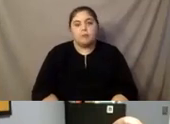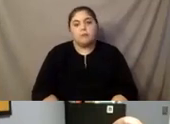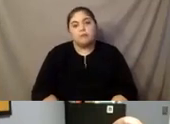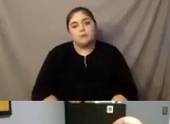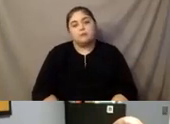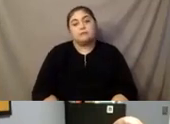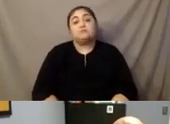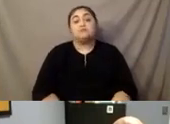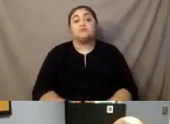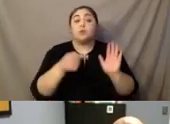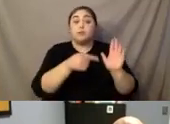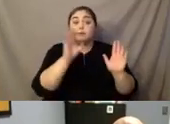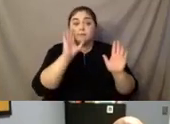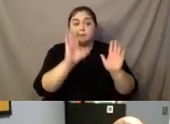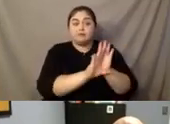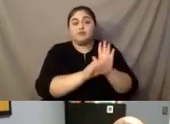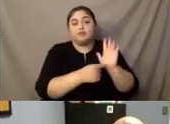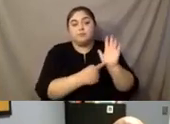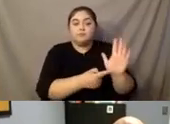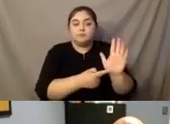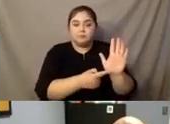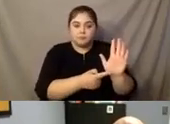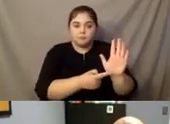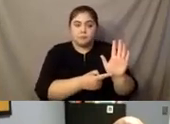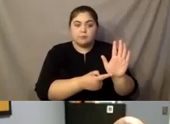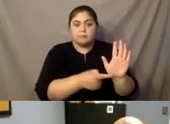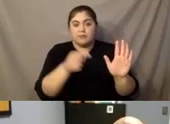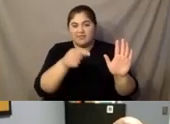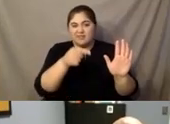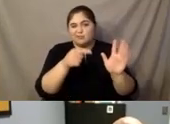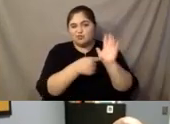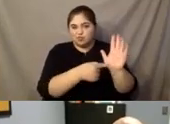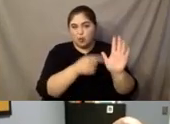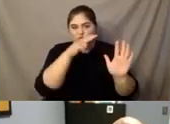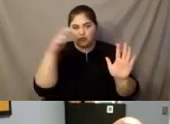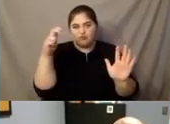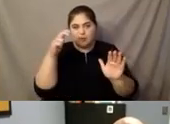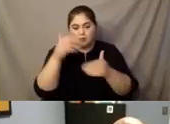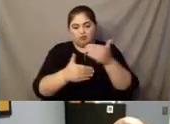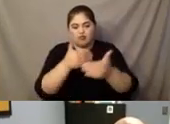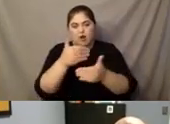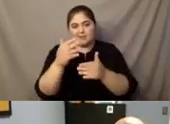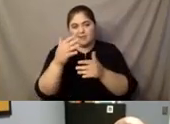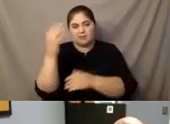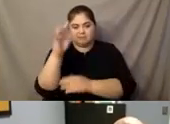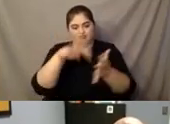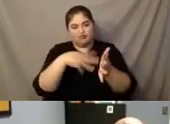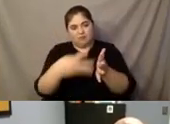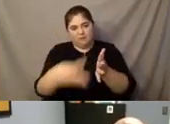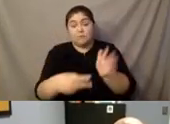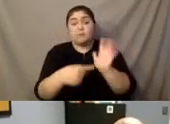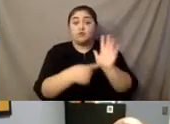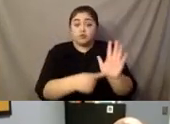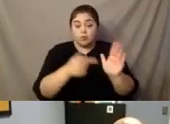So here we put up a picture of like the criminal process tree. So it shows you the steps that